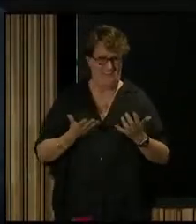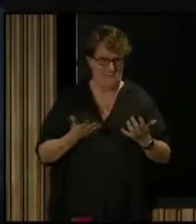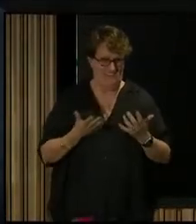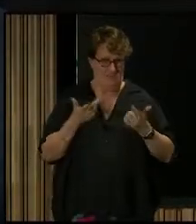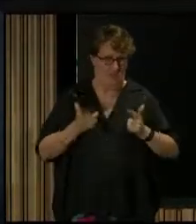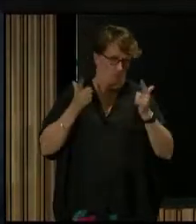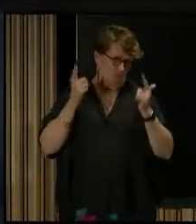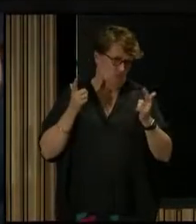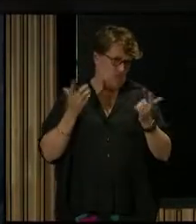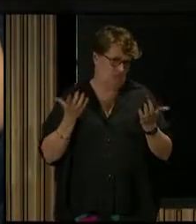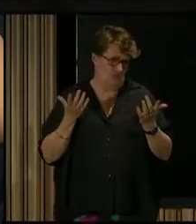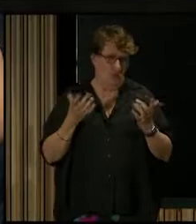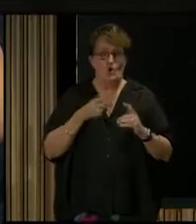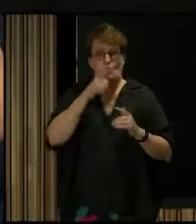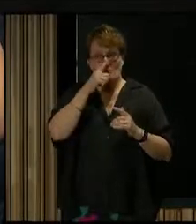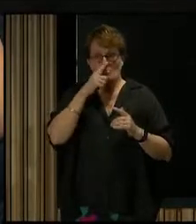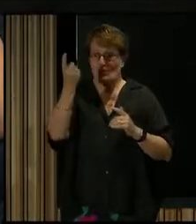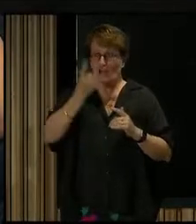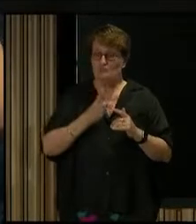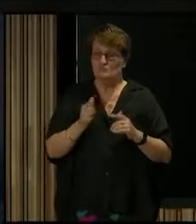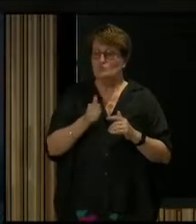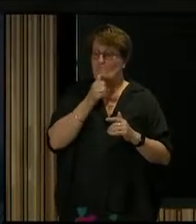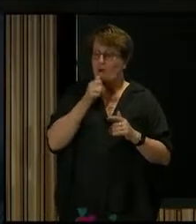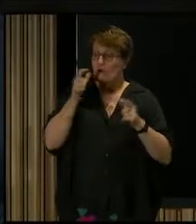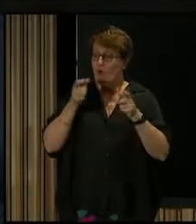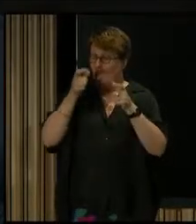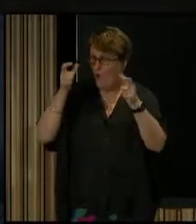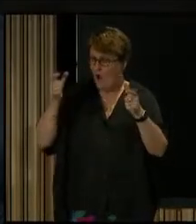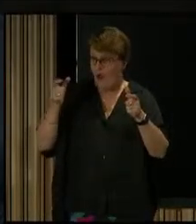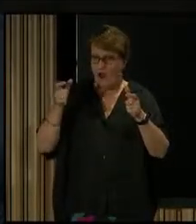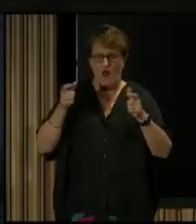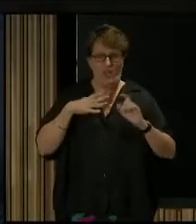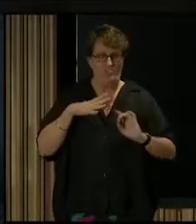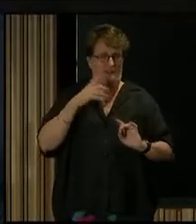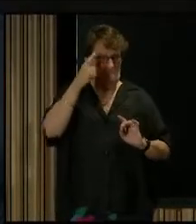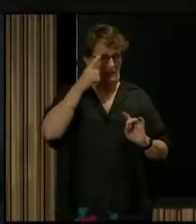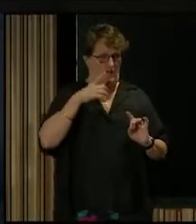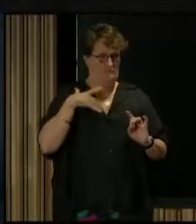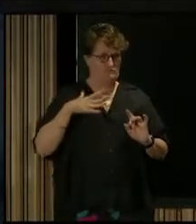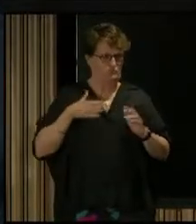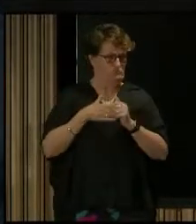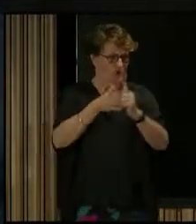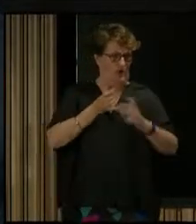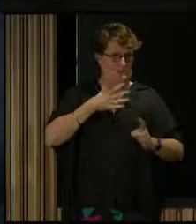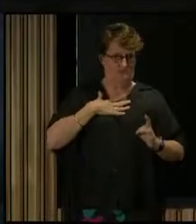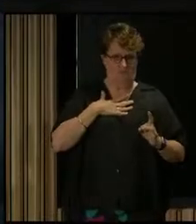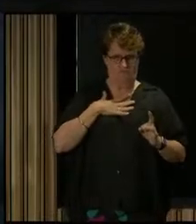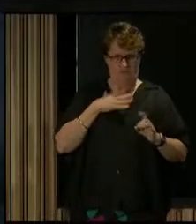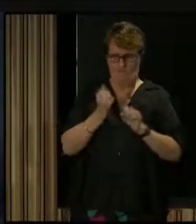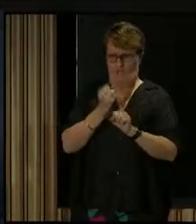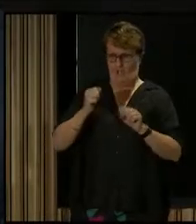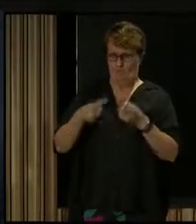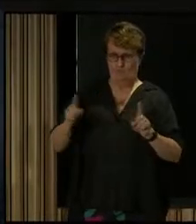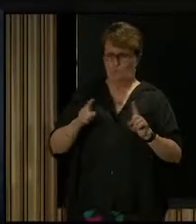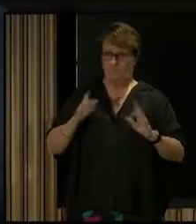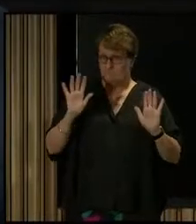in charge. And I think when people come to pub choir, they feel like they're going to have to forge a new path for themselves throughout the evening and create a piece of music.